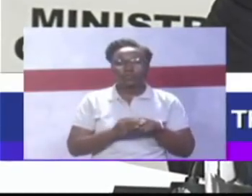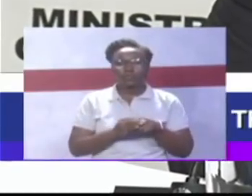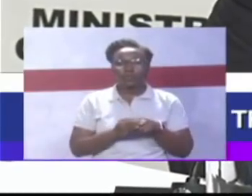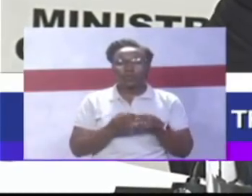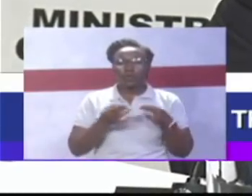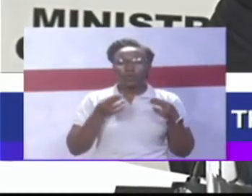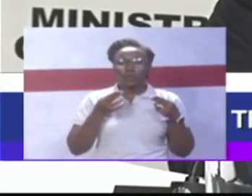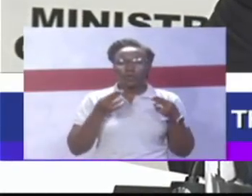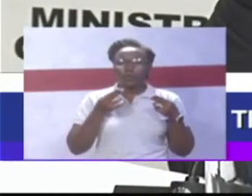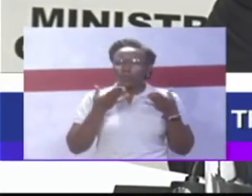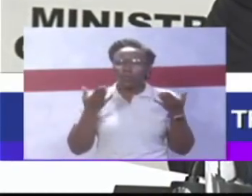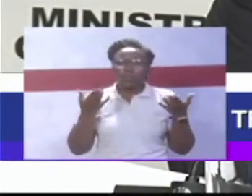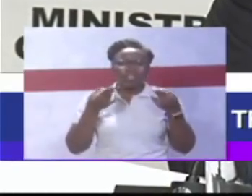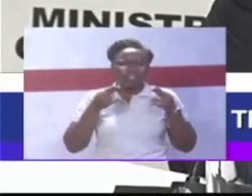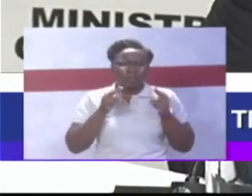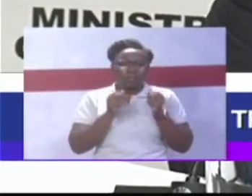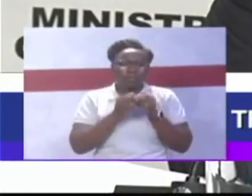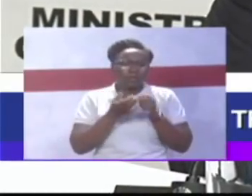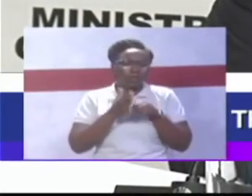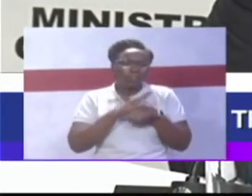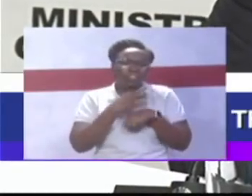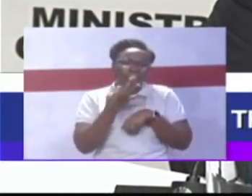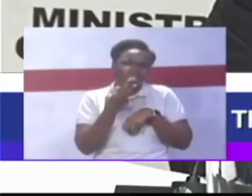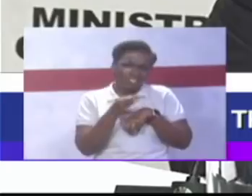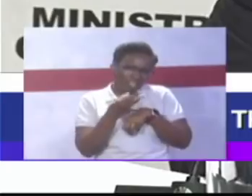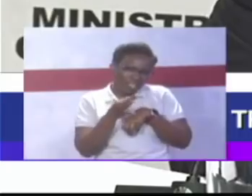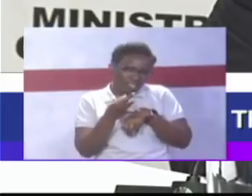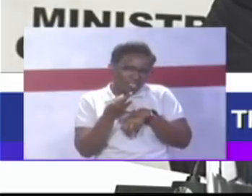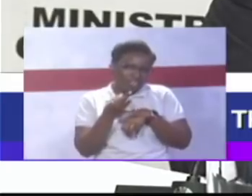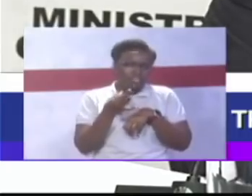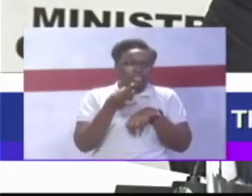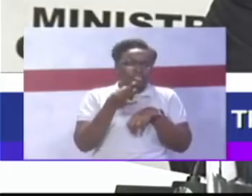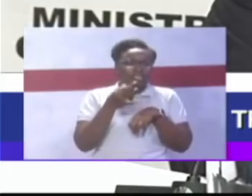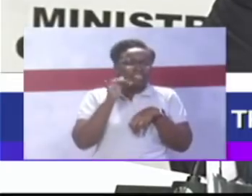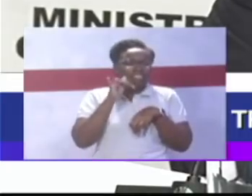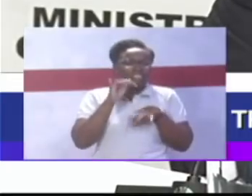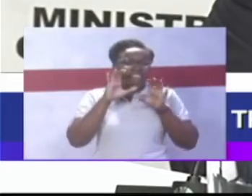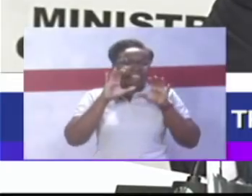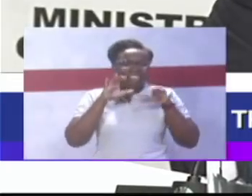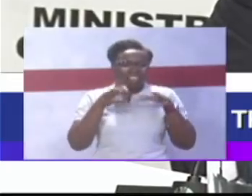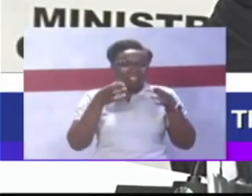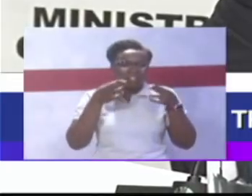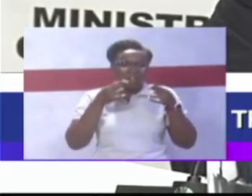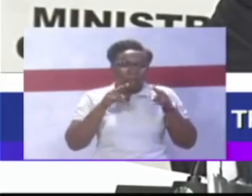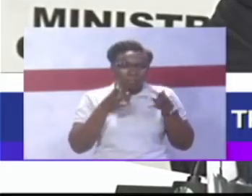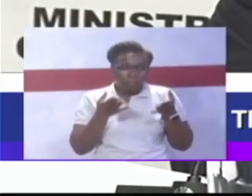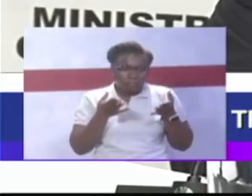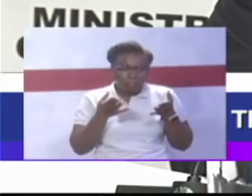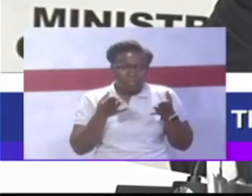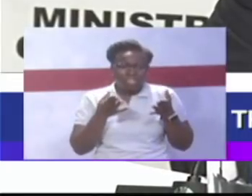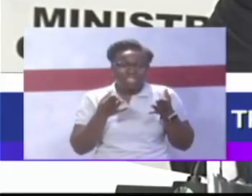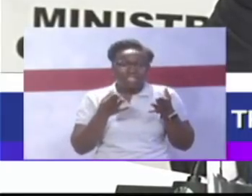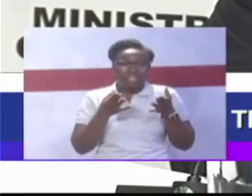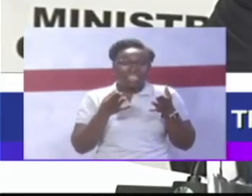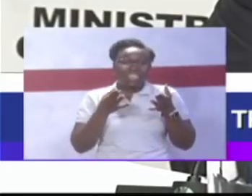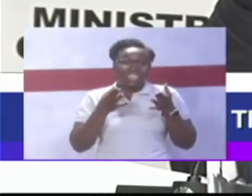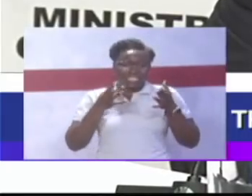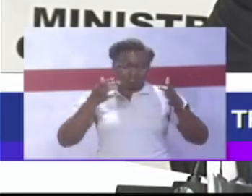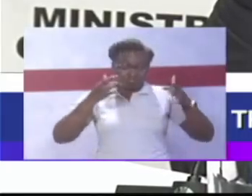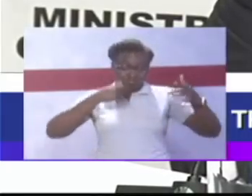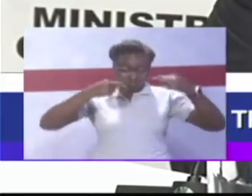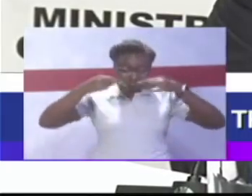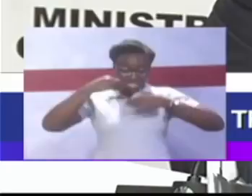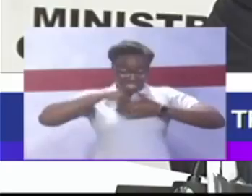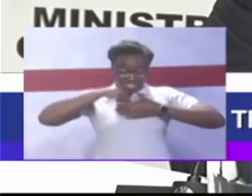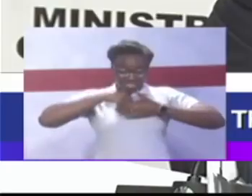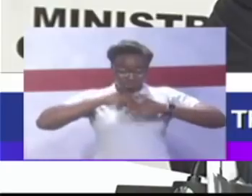happens with COVID-19 in particular is that it can cause side effects on multiple organ systems.